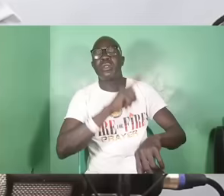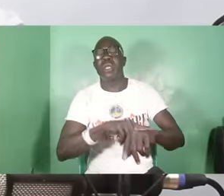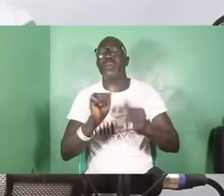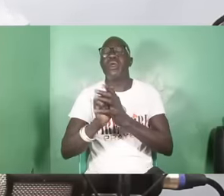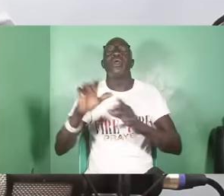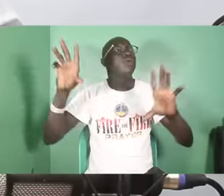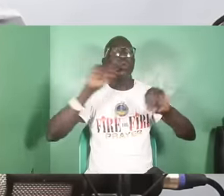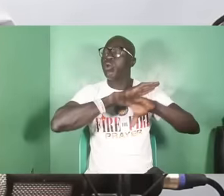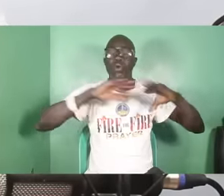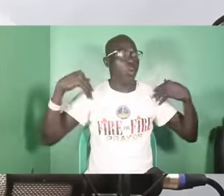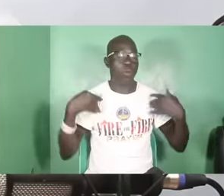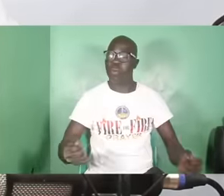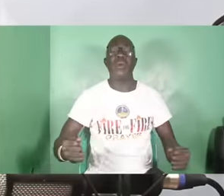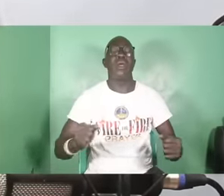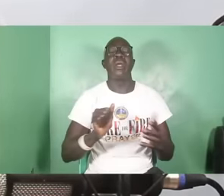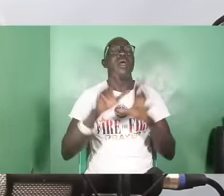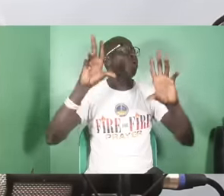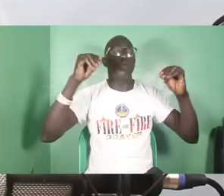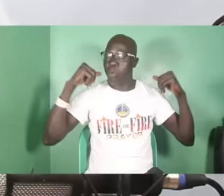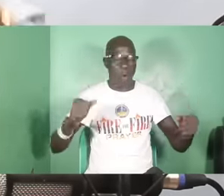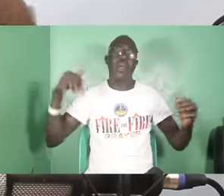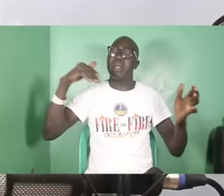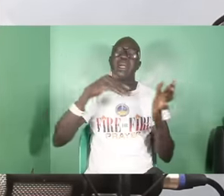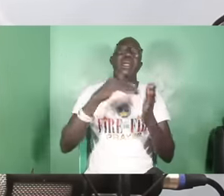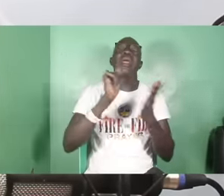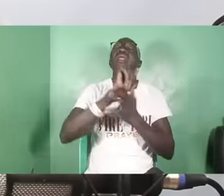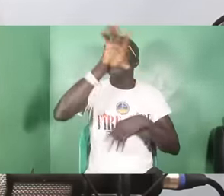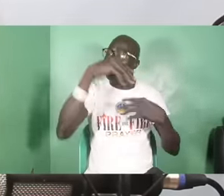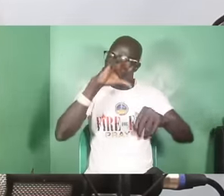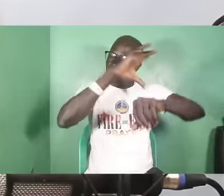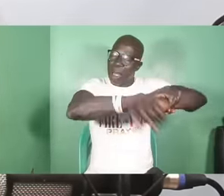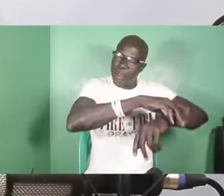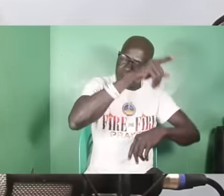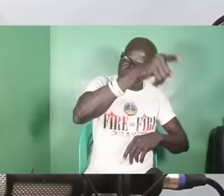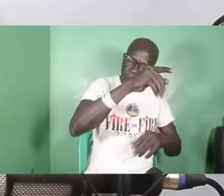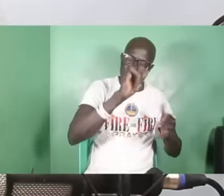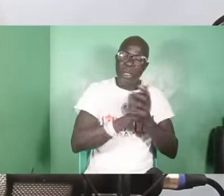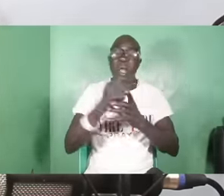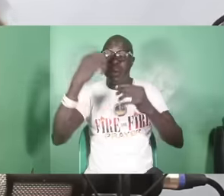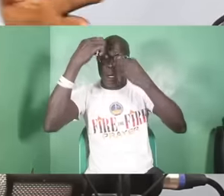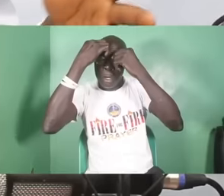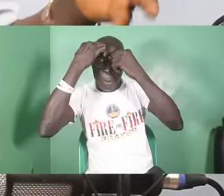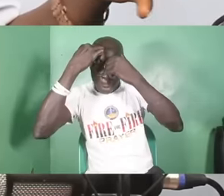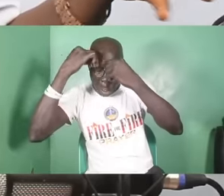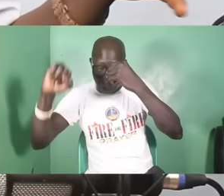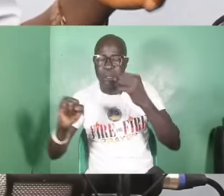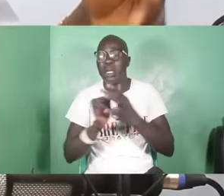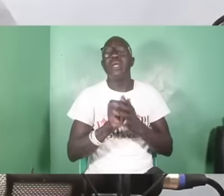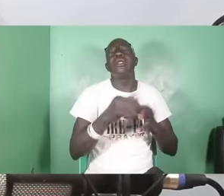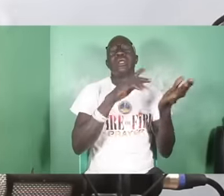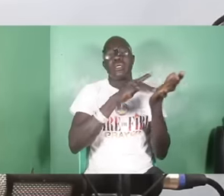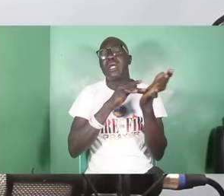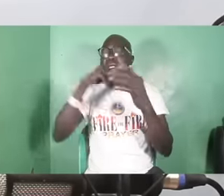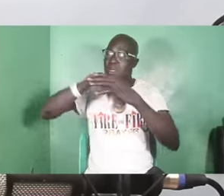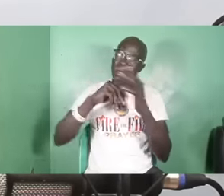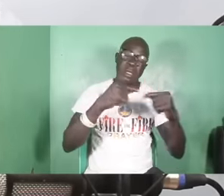Agbara ti lo lara. He has lost his power. Kò sí agbára mọ́. There's no power in him again. Ibẹ̀ náà mú mọ́. That's why they came. Ọdẹ tí wọ́n yọjú ẹ̀. They removed his eye. Ó wá ń He